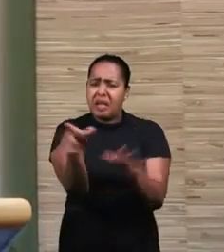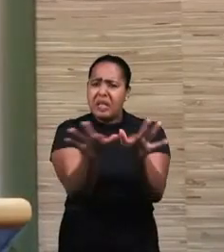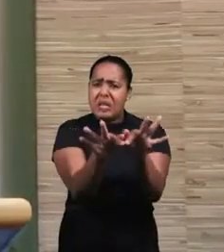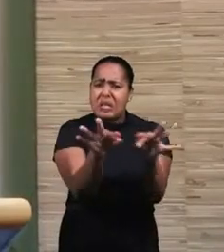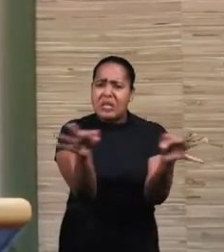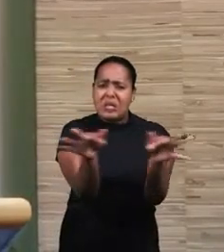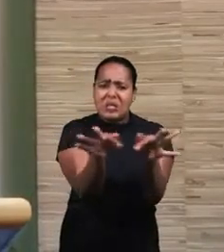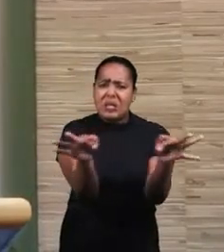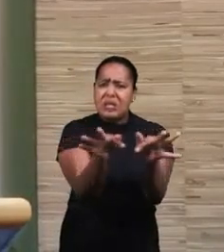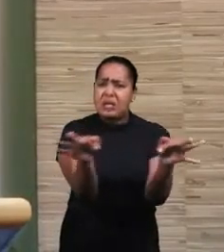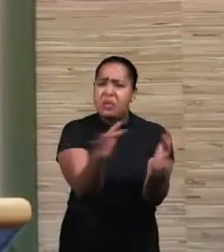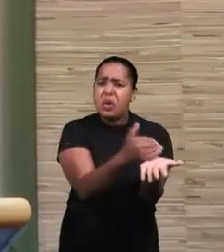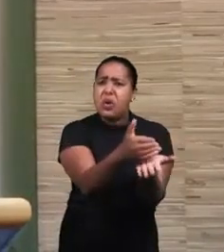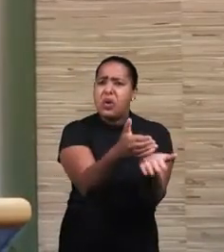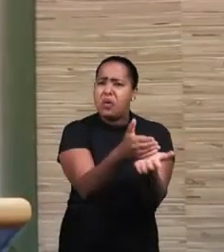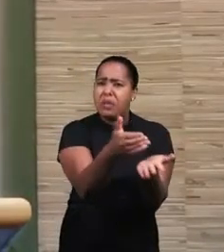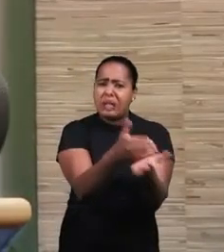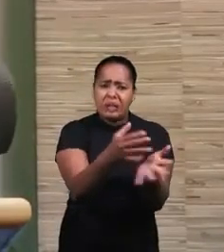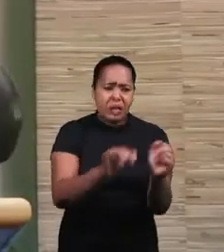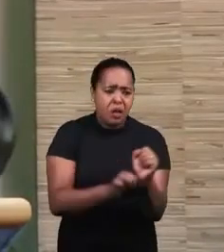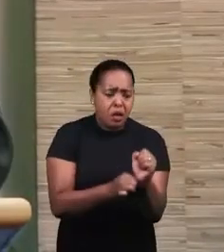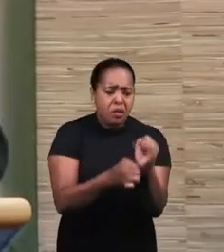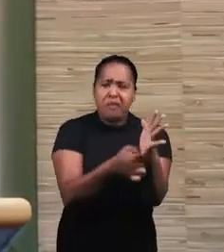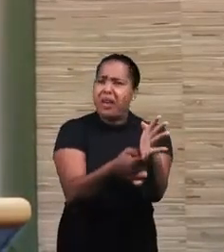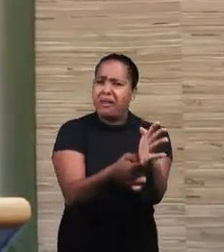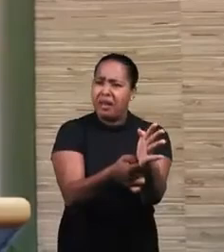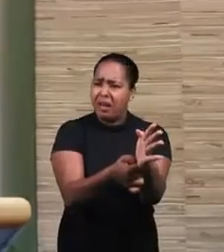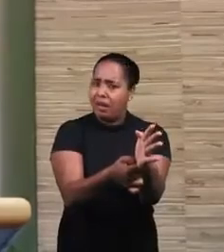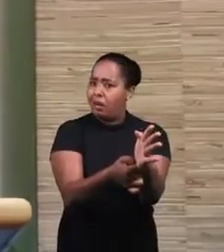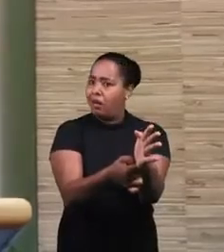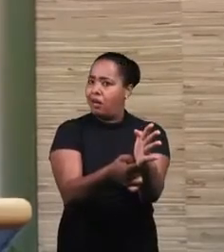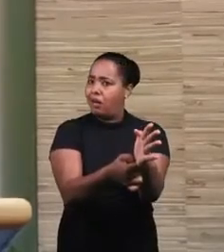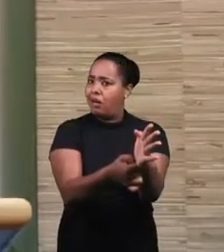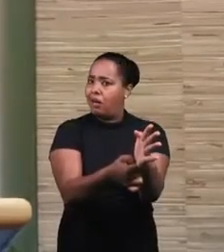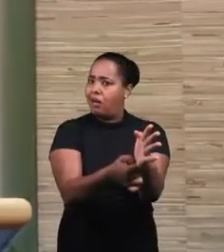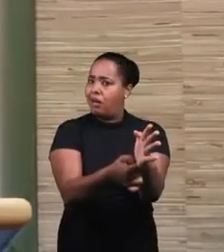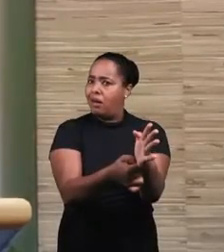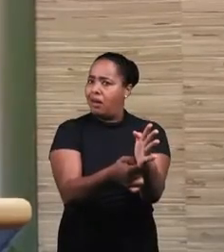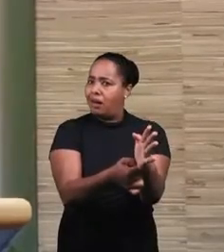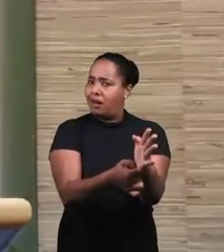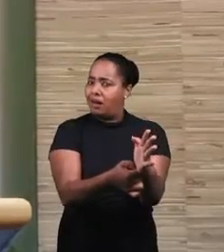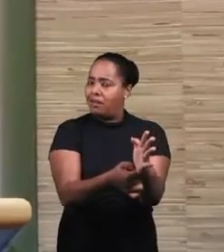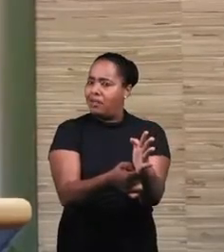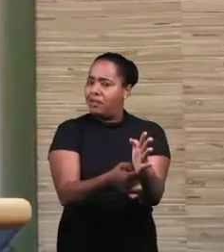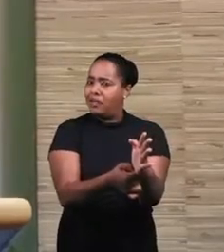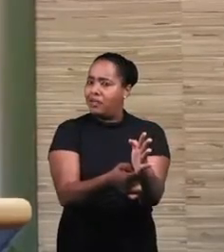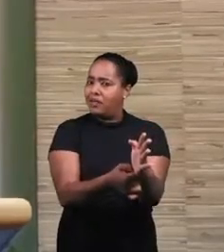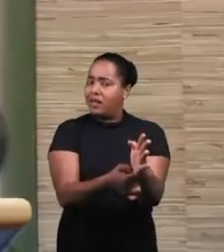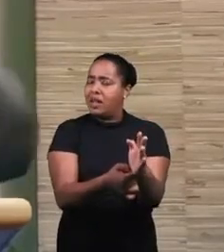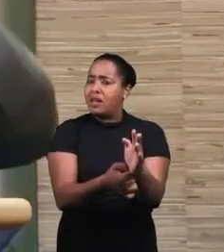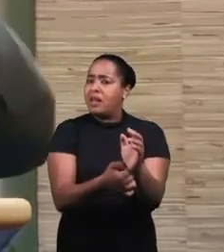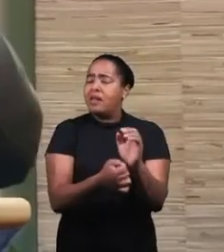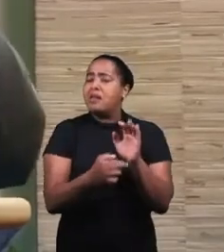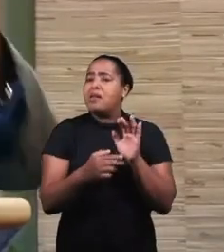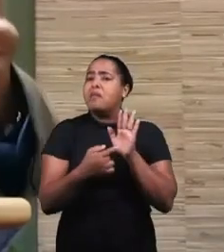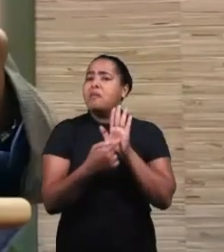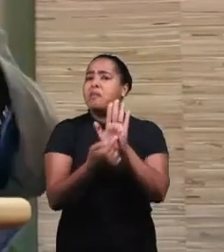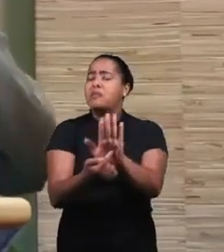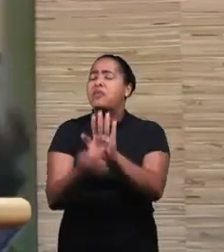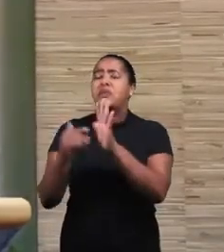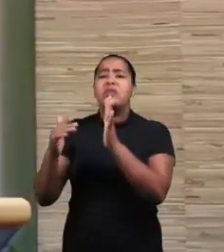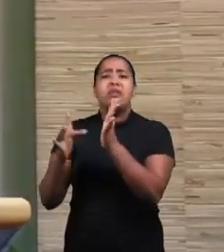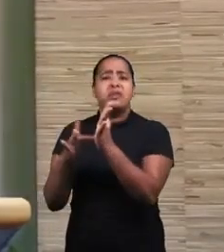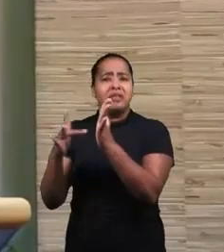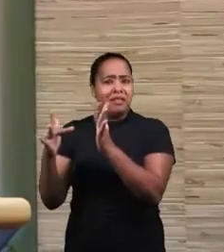wedding feast, in the beginning. Will I already say to you what it means, the riddle concerning